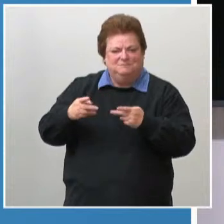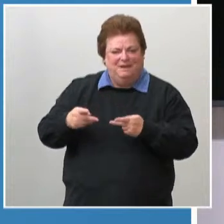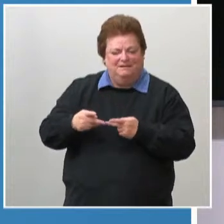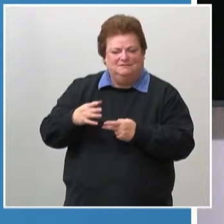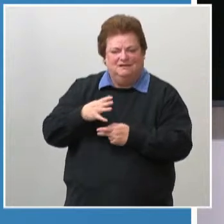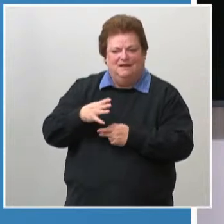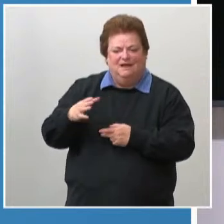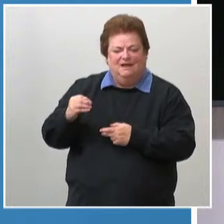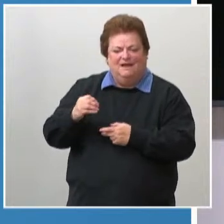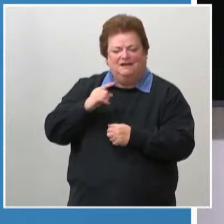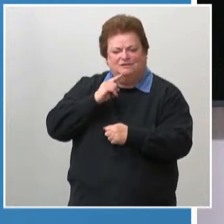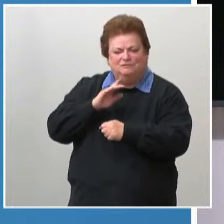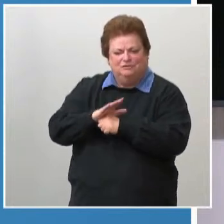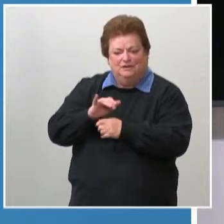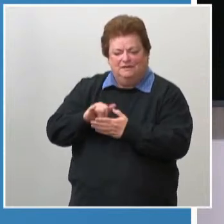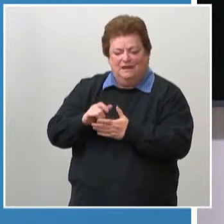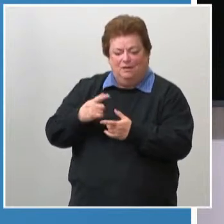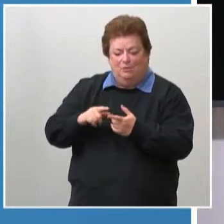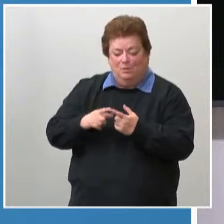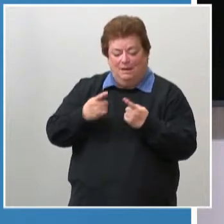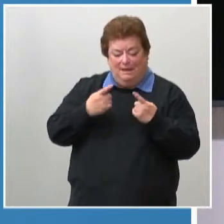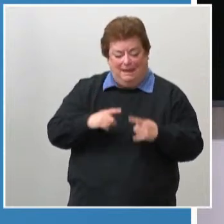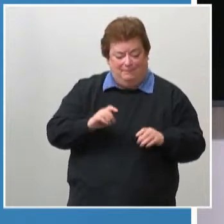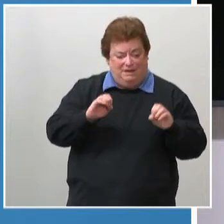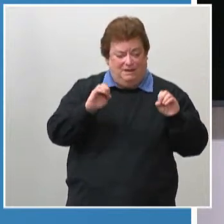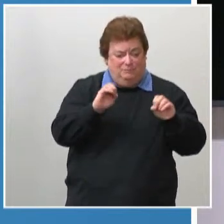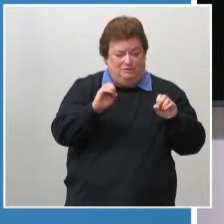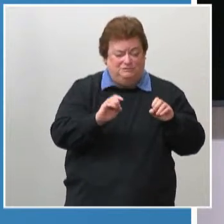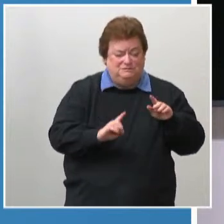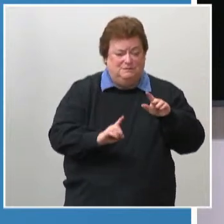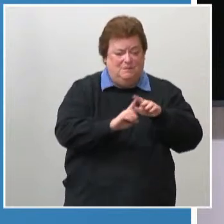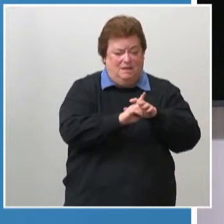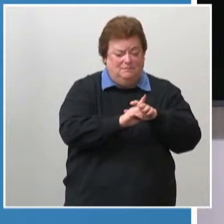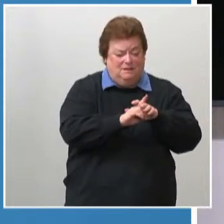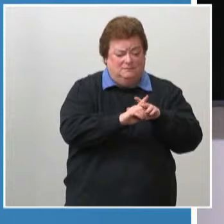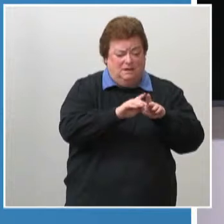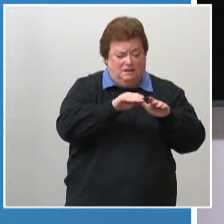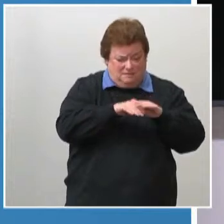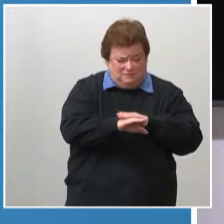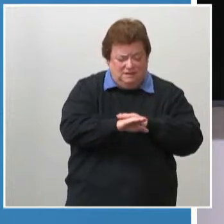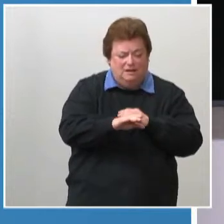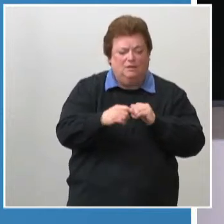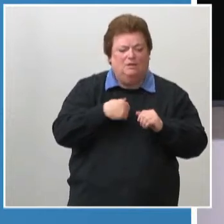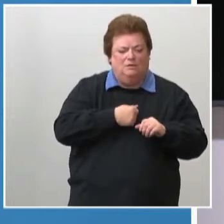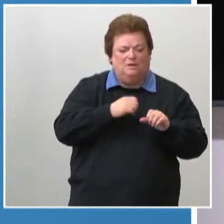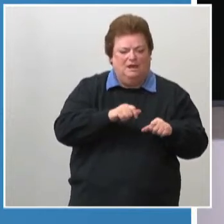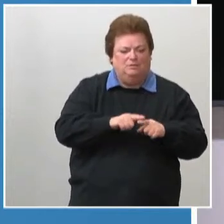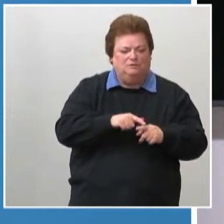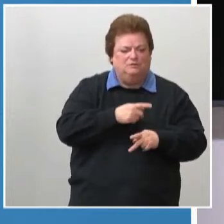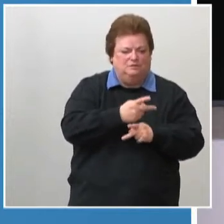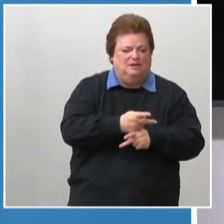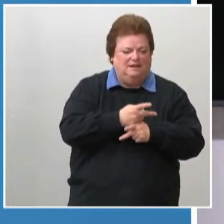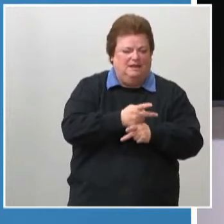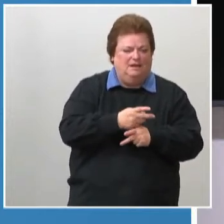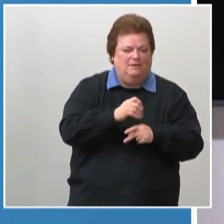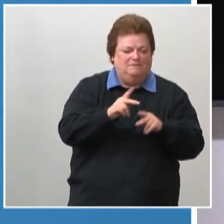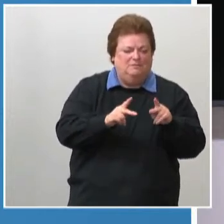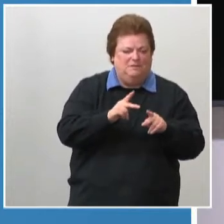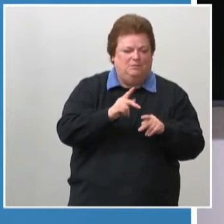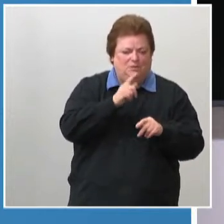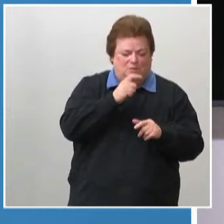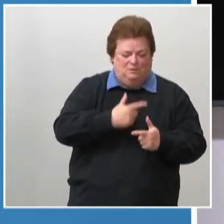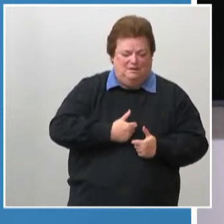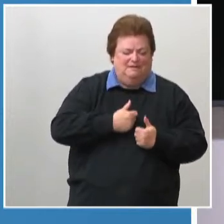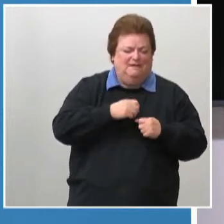to be sure that when we have emergency situations coming in, that we're able to take care of the people who live in our community